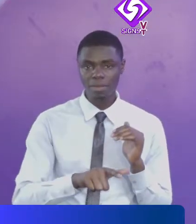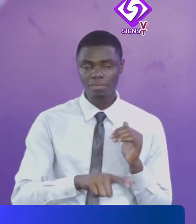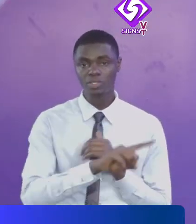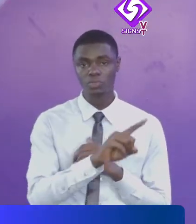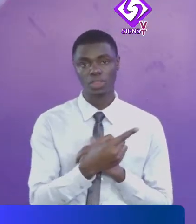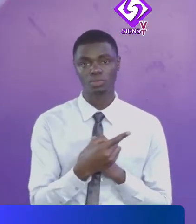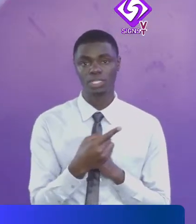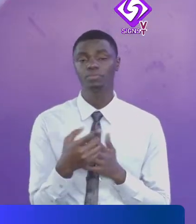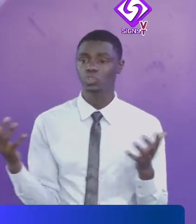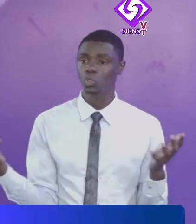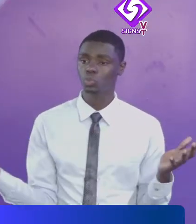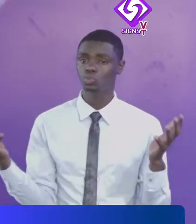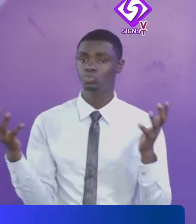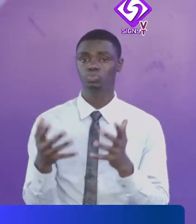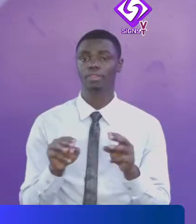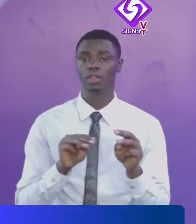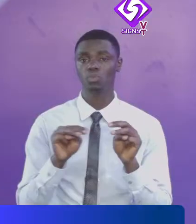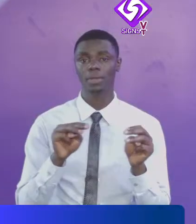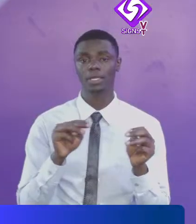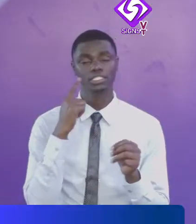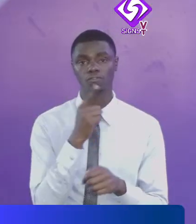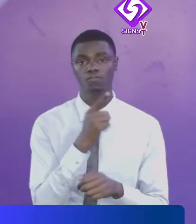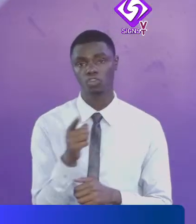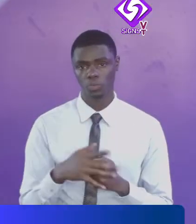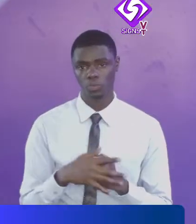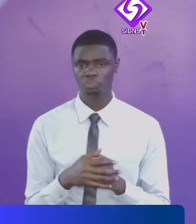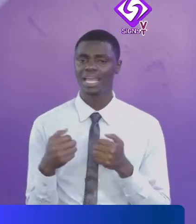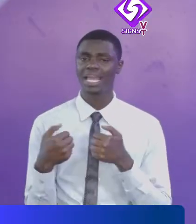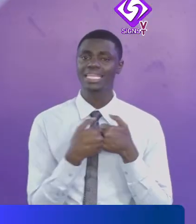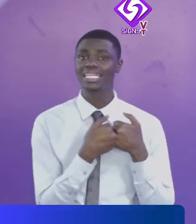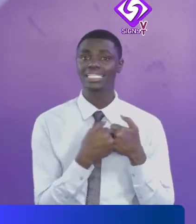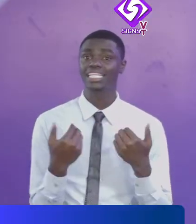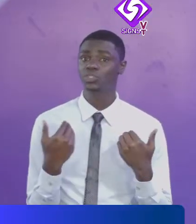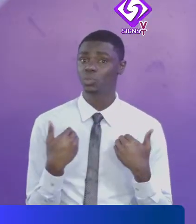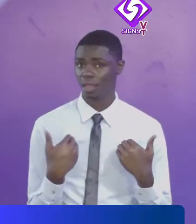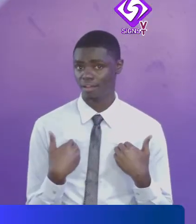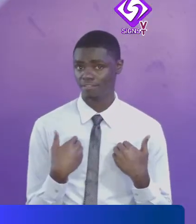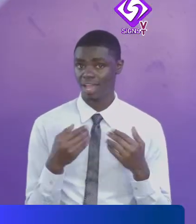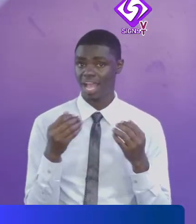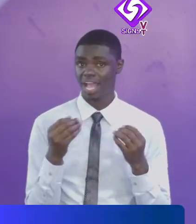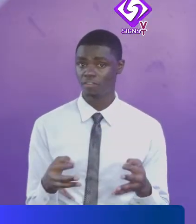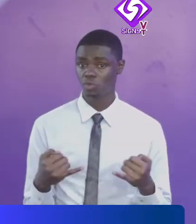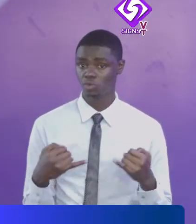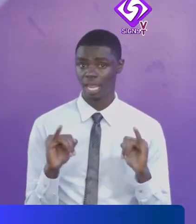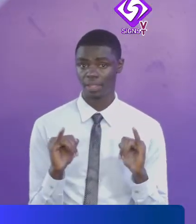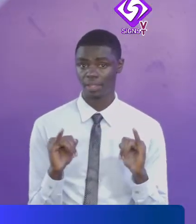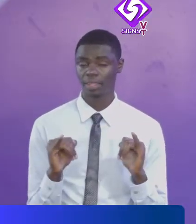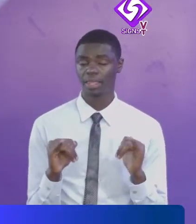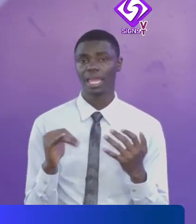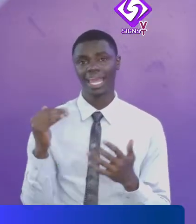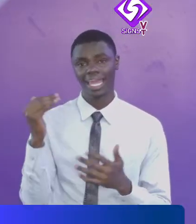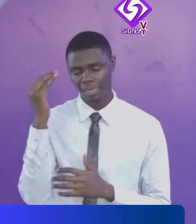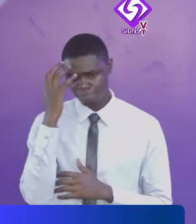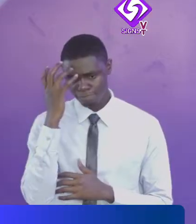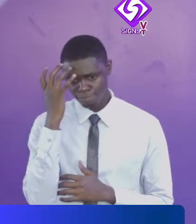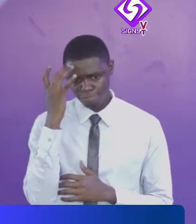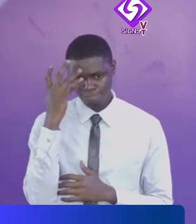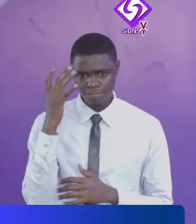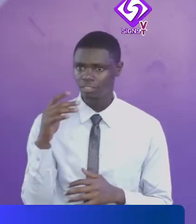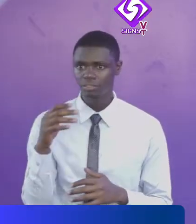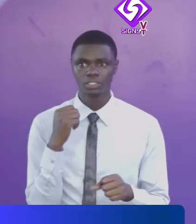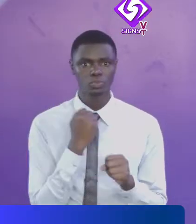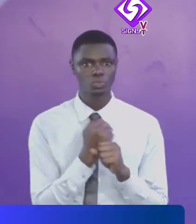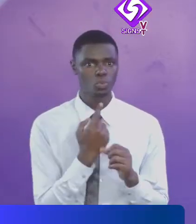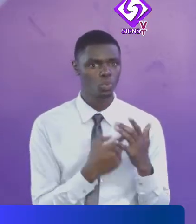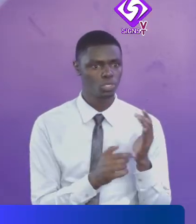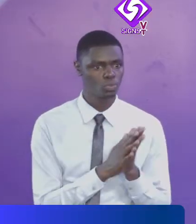together and we manage it for you. Because the challenge we have is that if you try and figure out how to do with your 1,000, what to